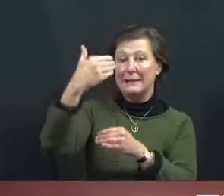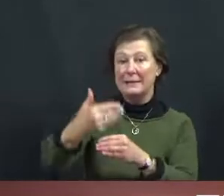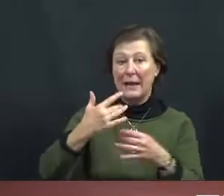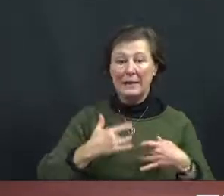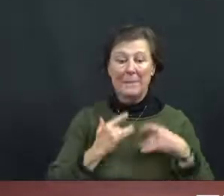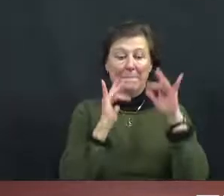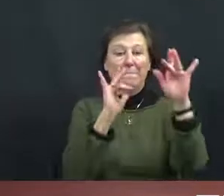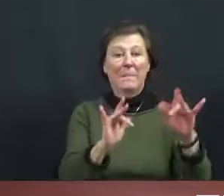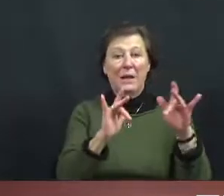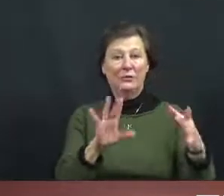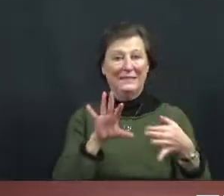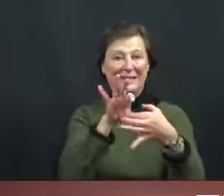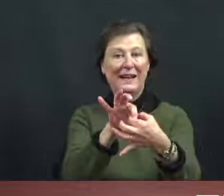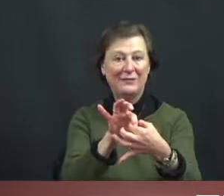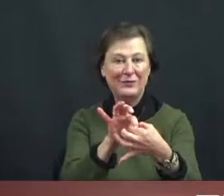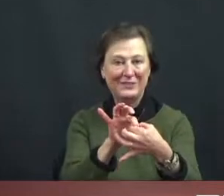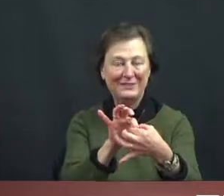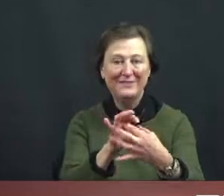Compassionate Connection.